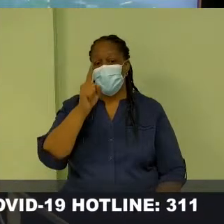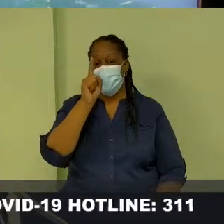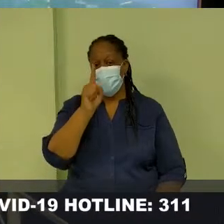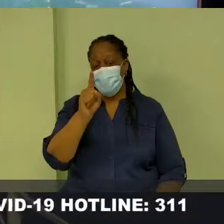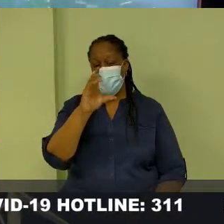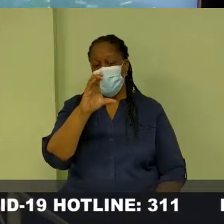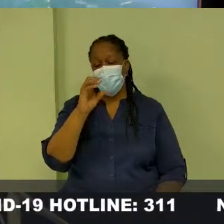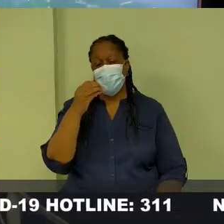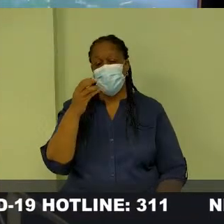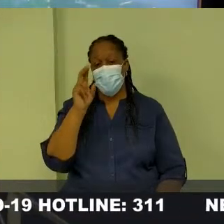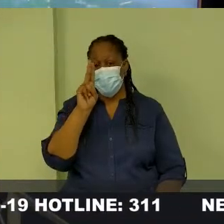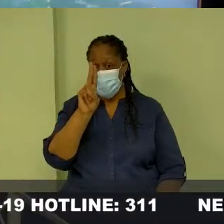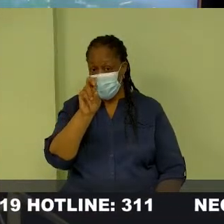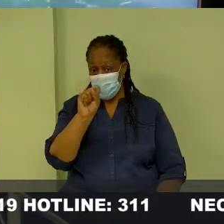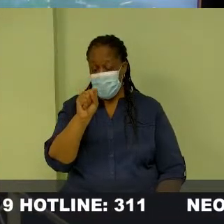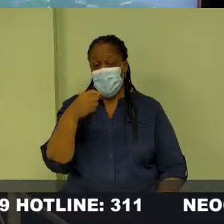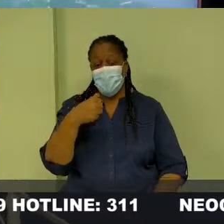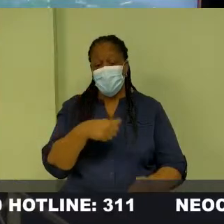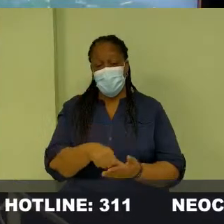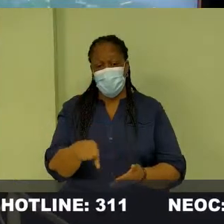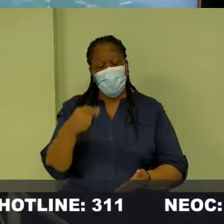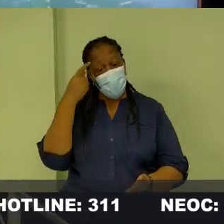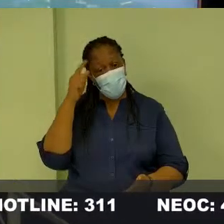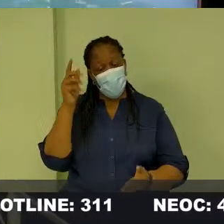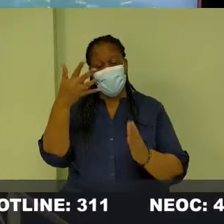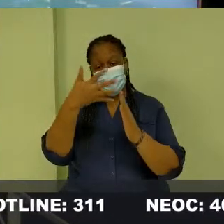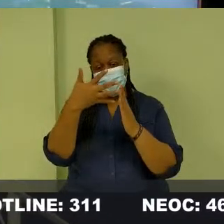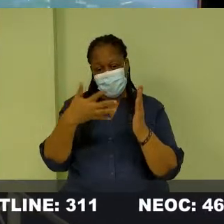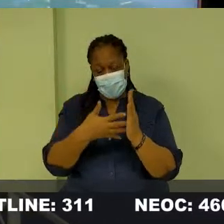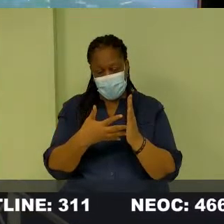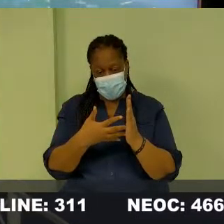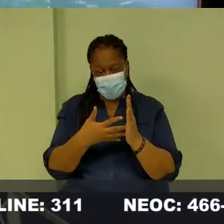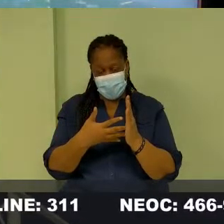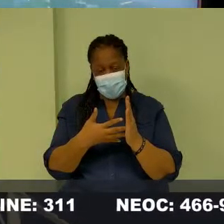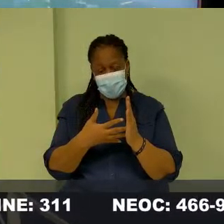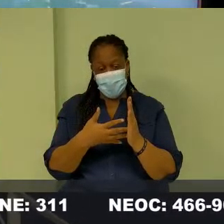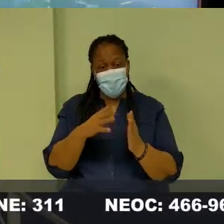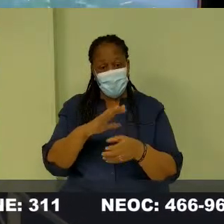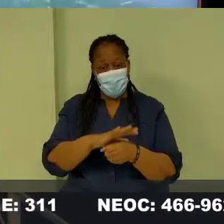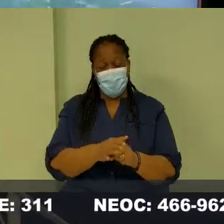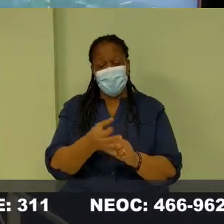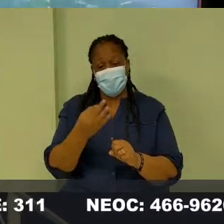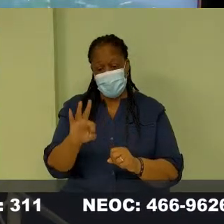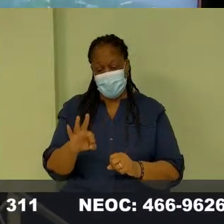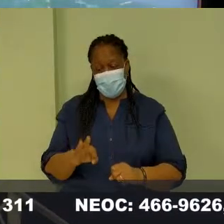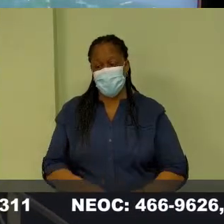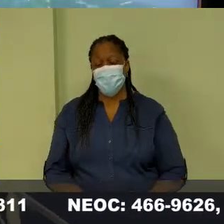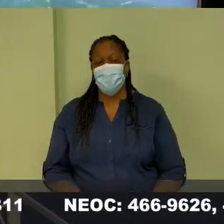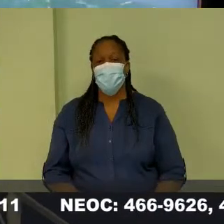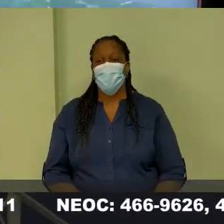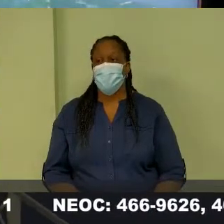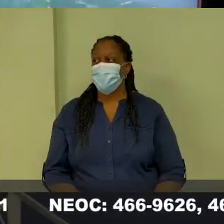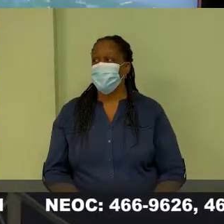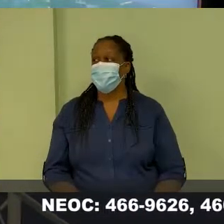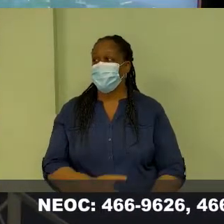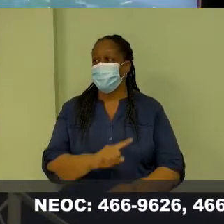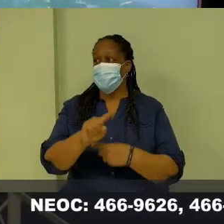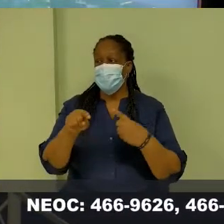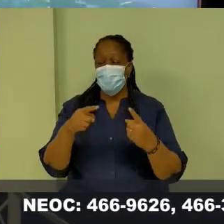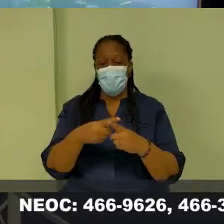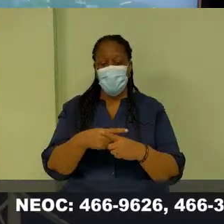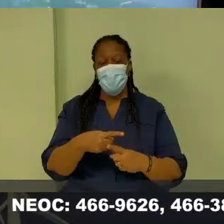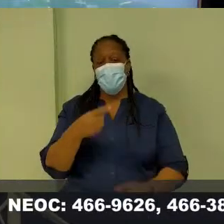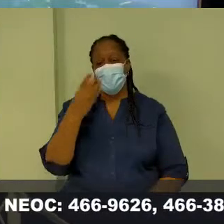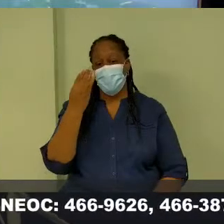$100 fee for the PCR test at the end of 14 days. And if you're an